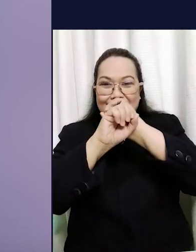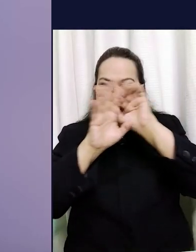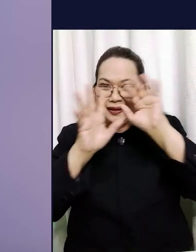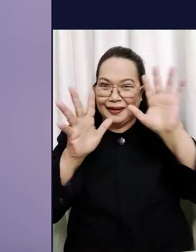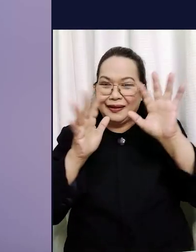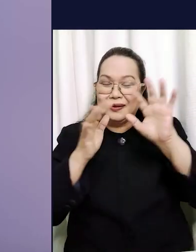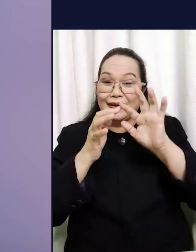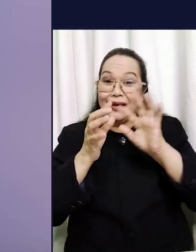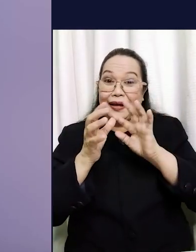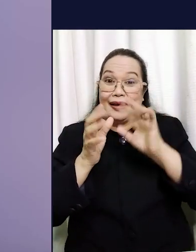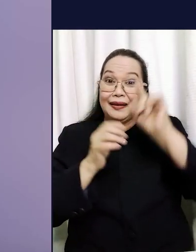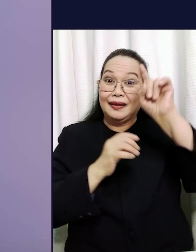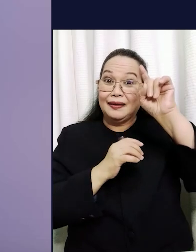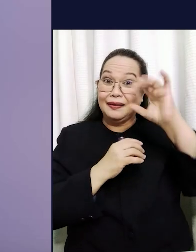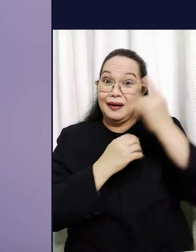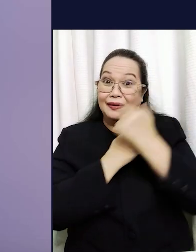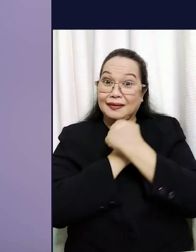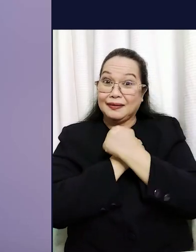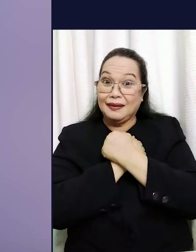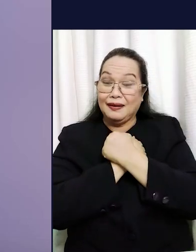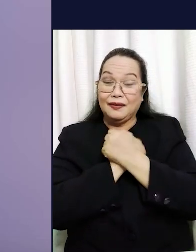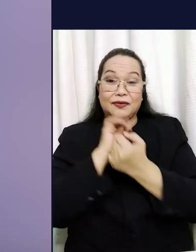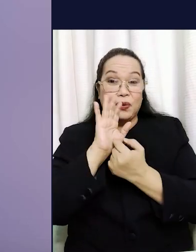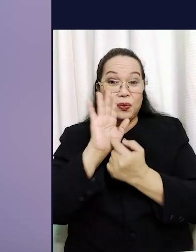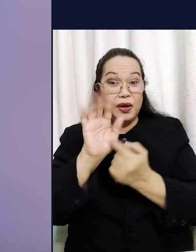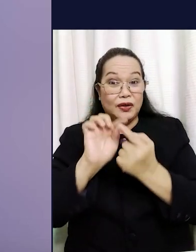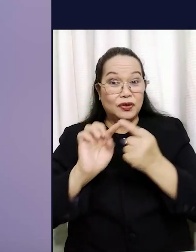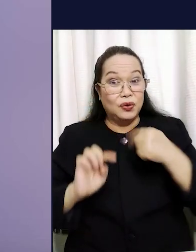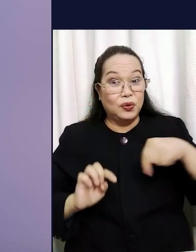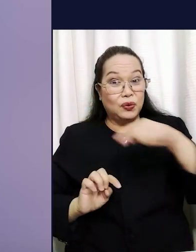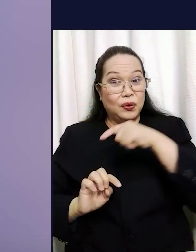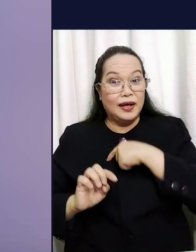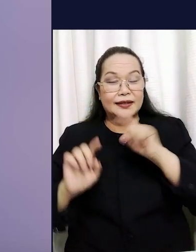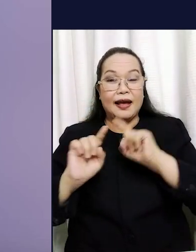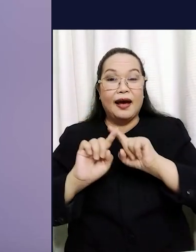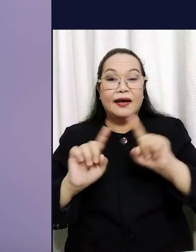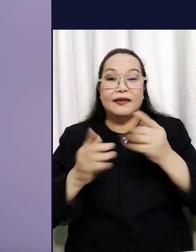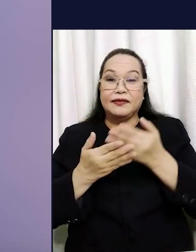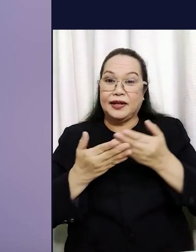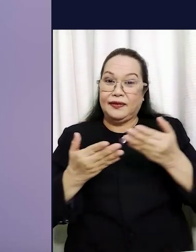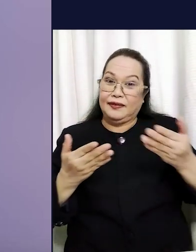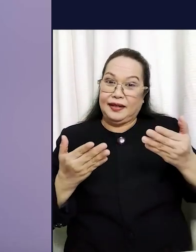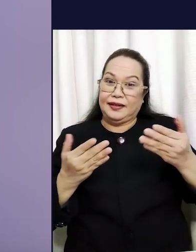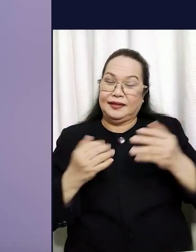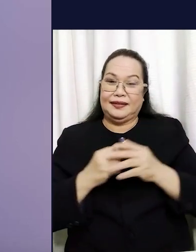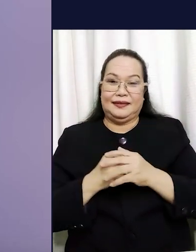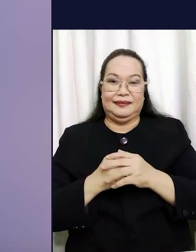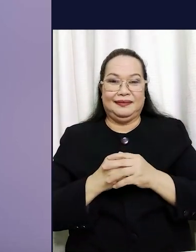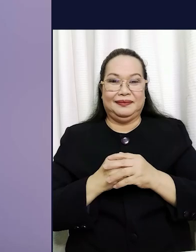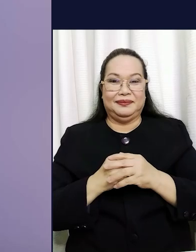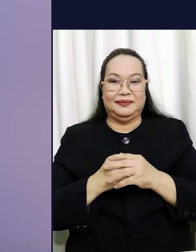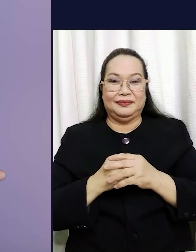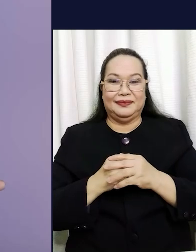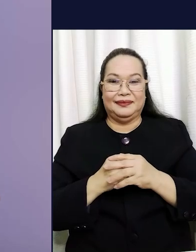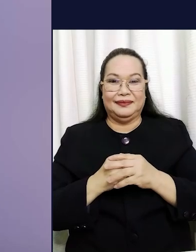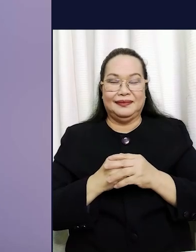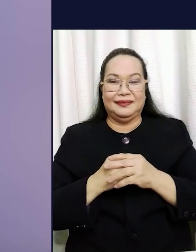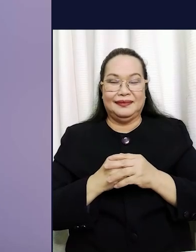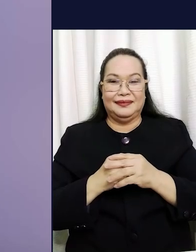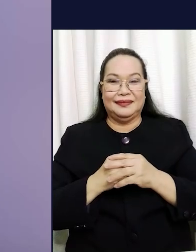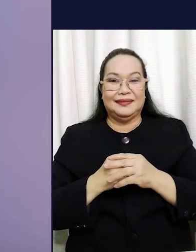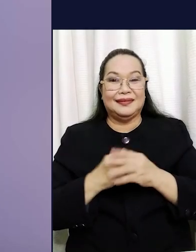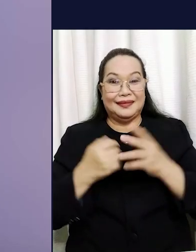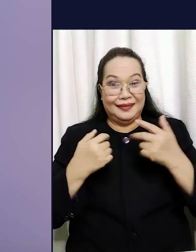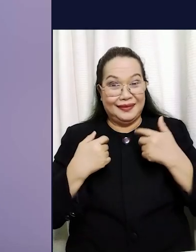ang ating nakikita. At ang sinasabi niya ngayon ay iiwanan natin yan at tayo ay